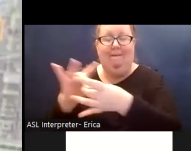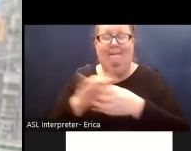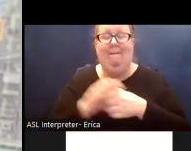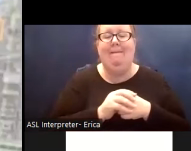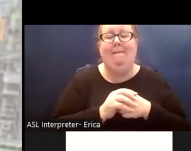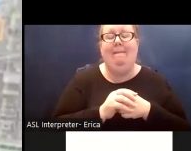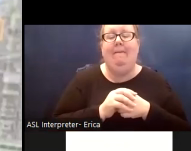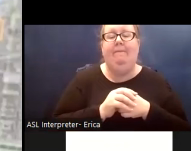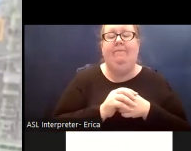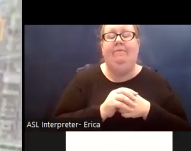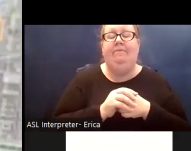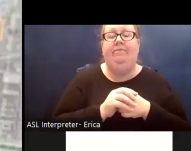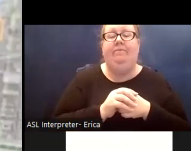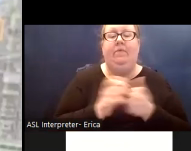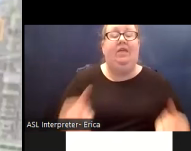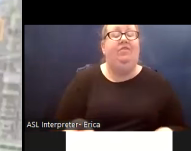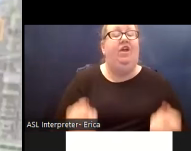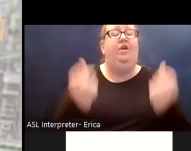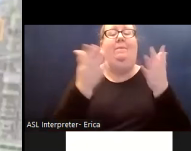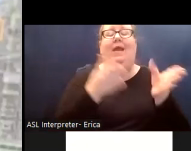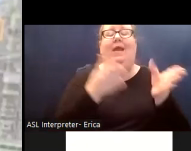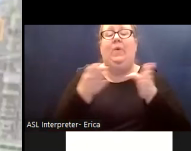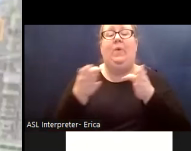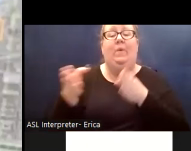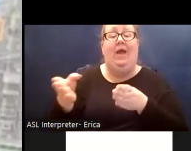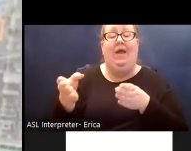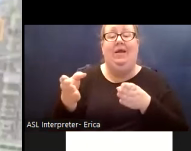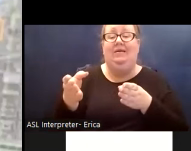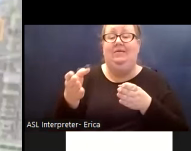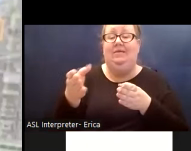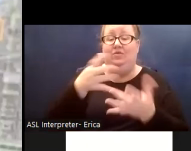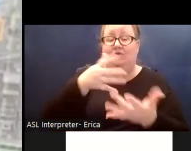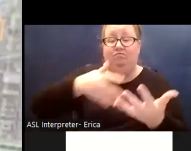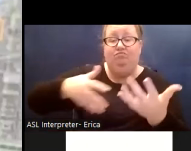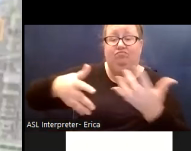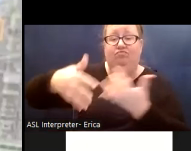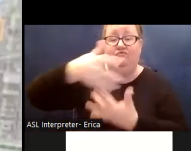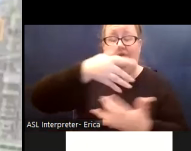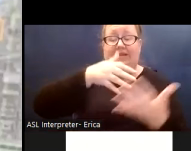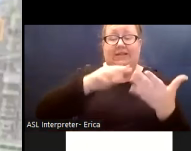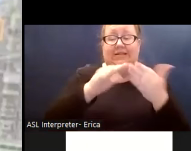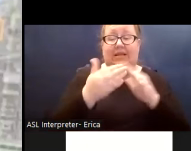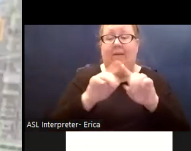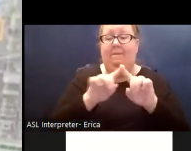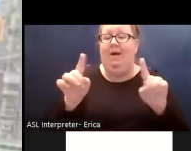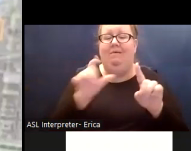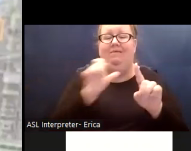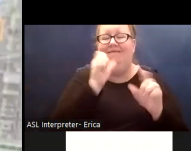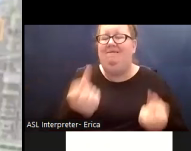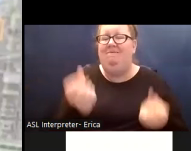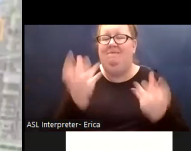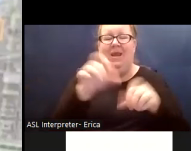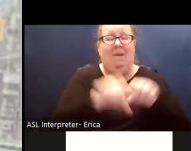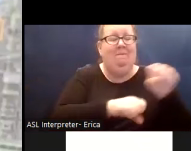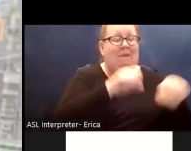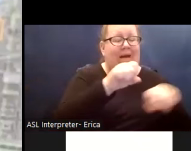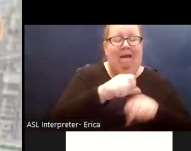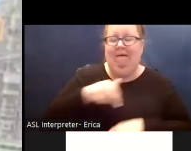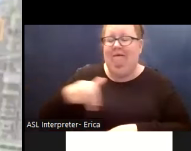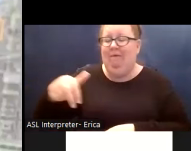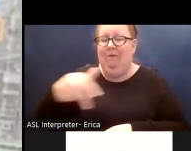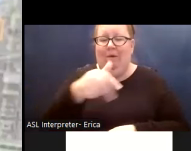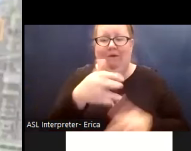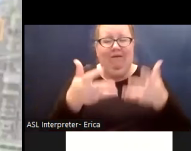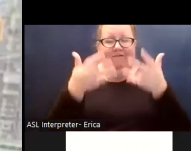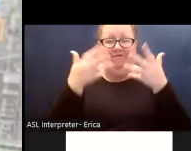There are a lot of ways to get around these cities. However, not many of them are bike or pedestrian friendly, etc. That's